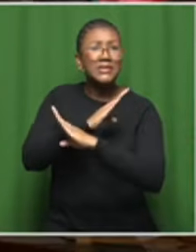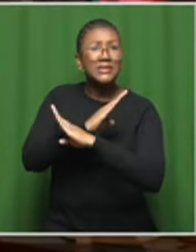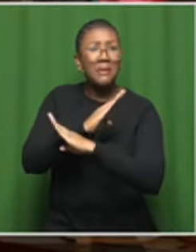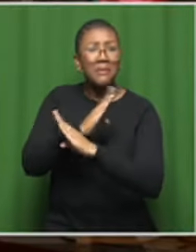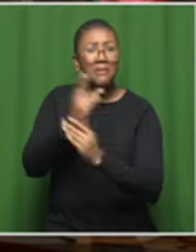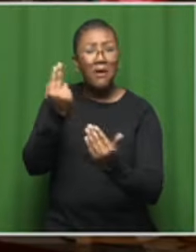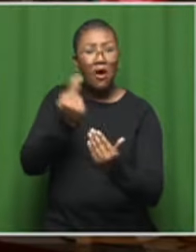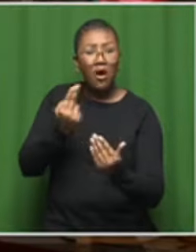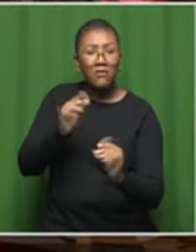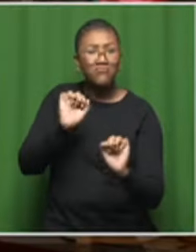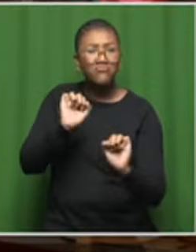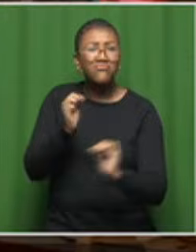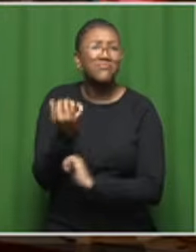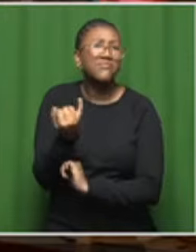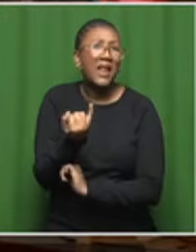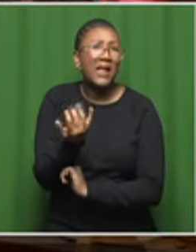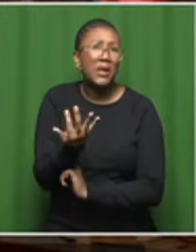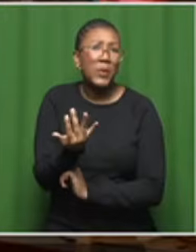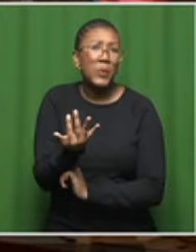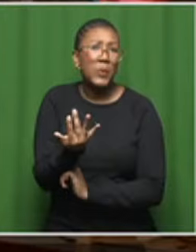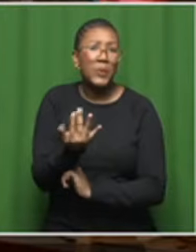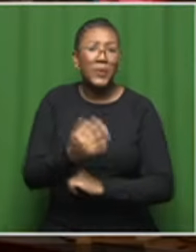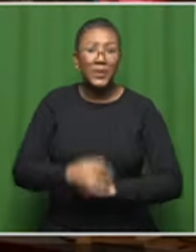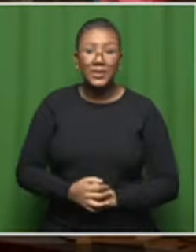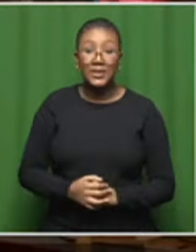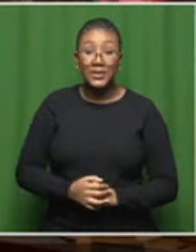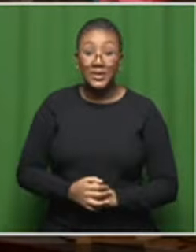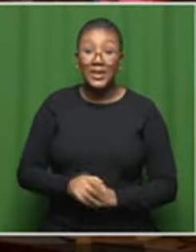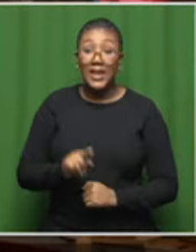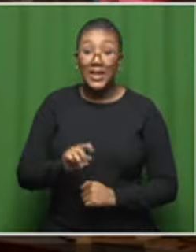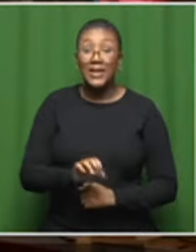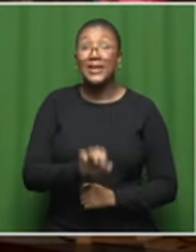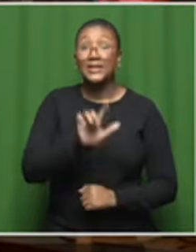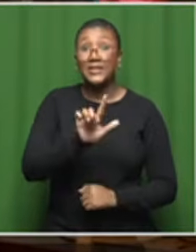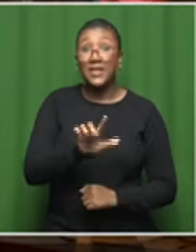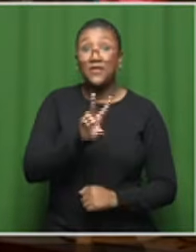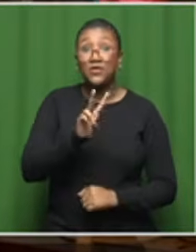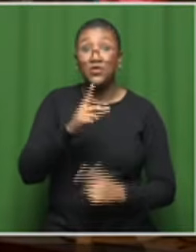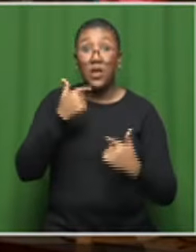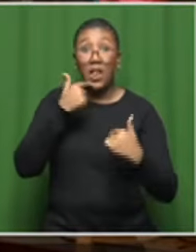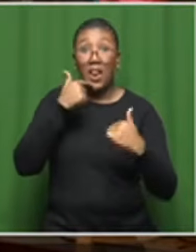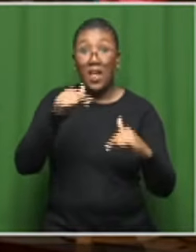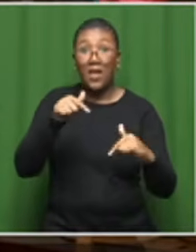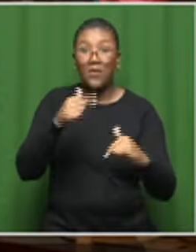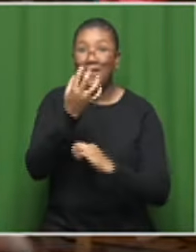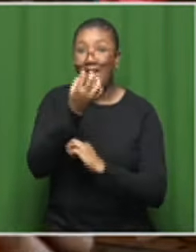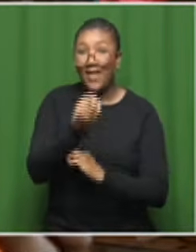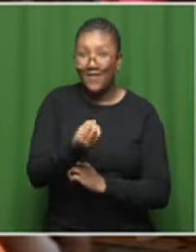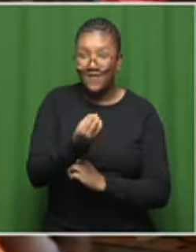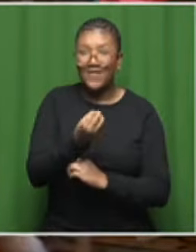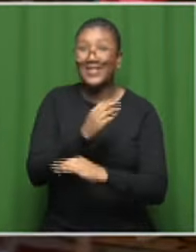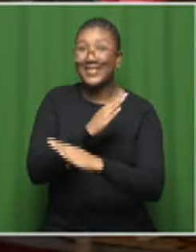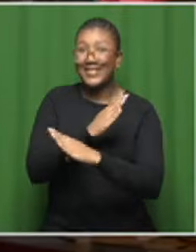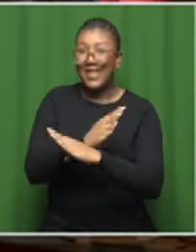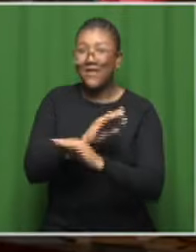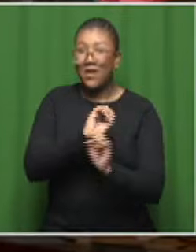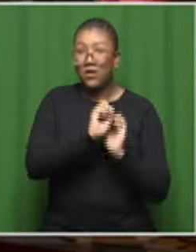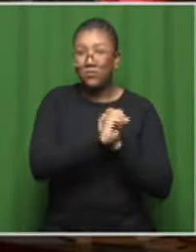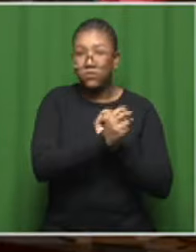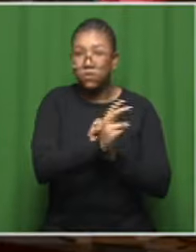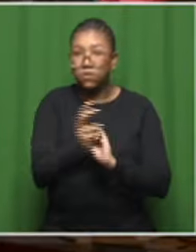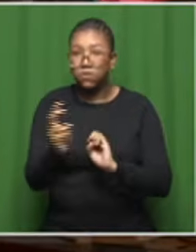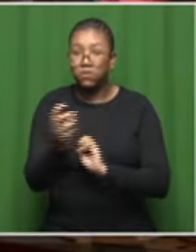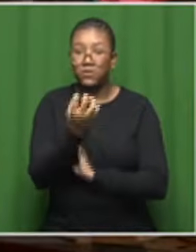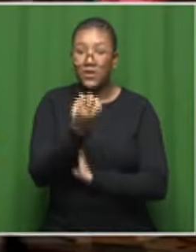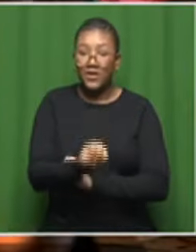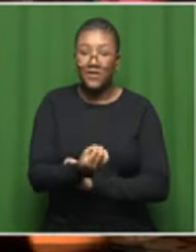As I said before, I think Zambia has 72 languages, tribes, which is very diverse. So you're going